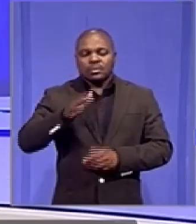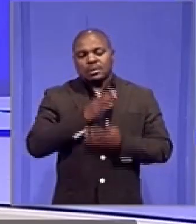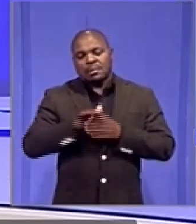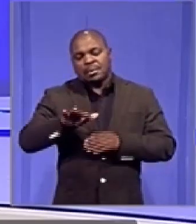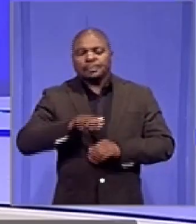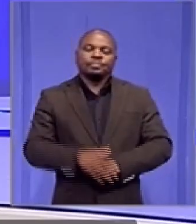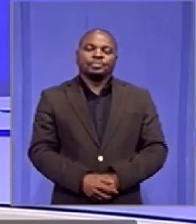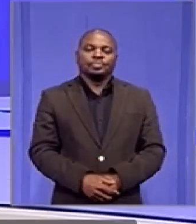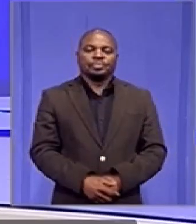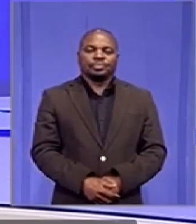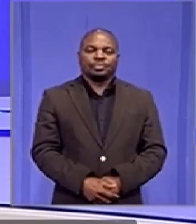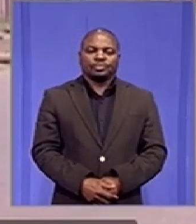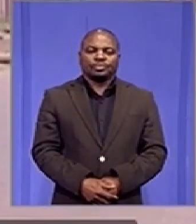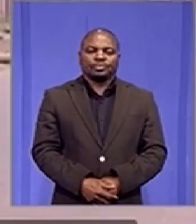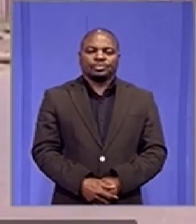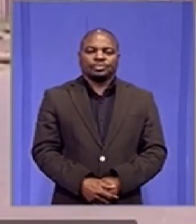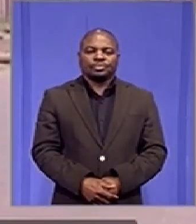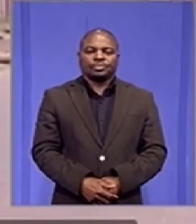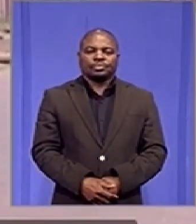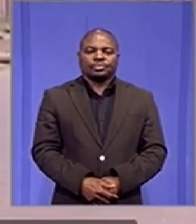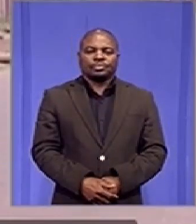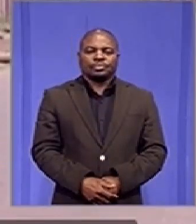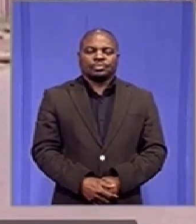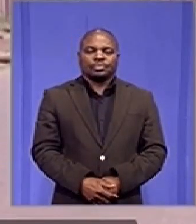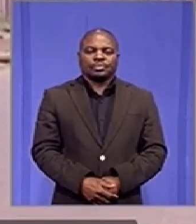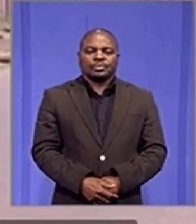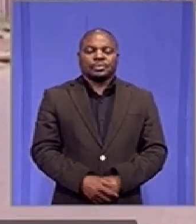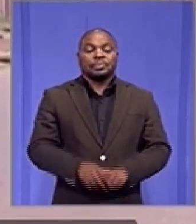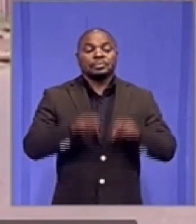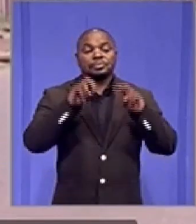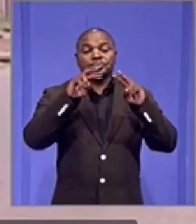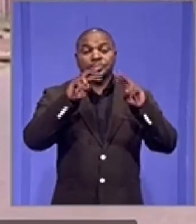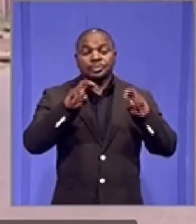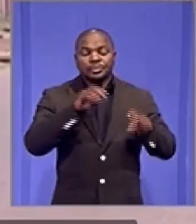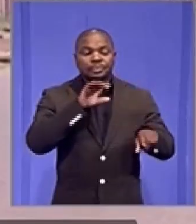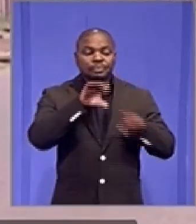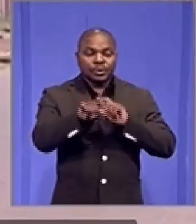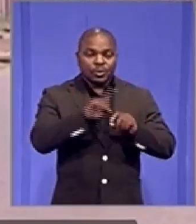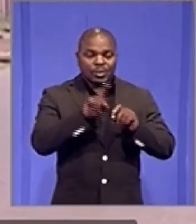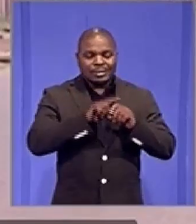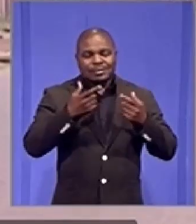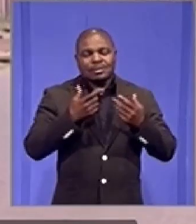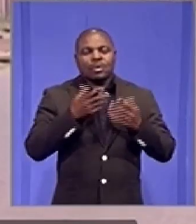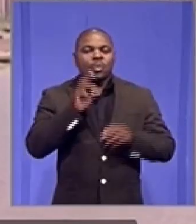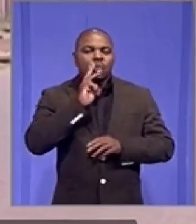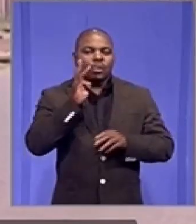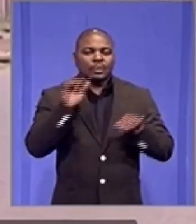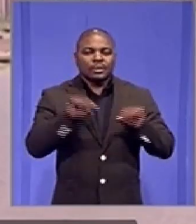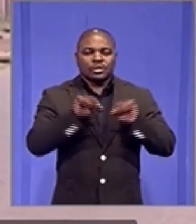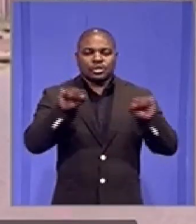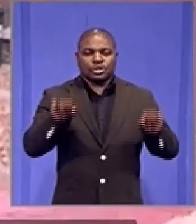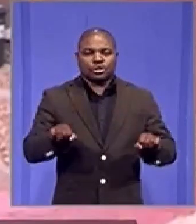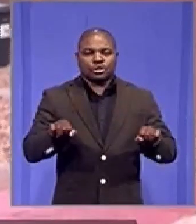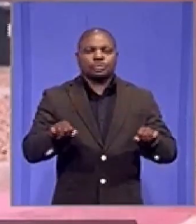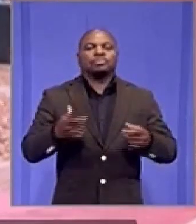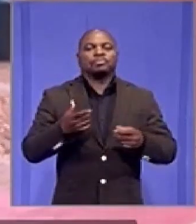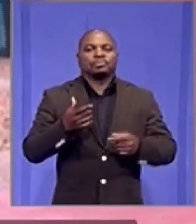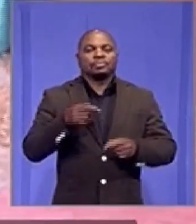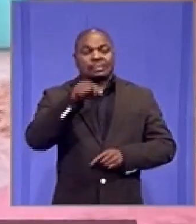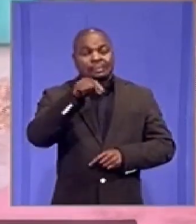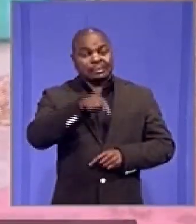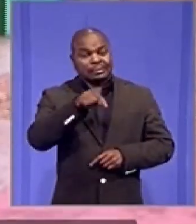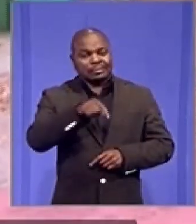dingwe. Toropo ya le dipatlisiso di ne tsa supa fa go ntse le kgwetlho mo mafaratlhatlheng a tsamaisang metsi.